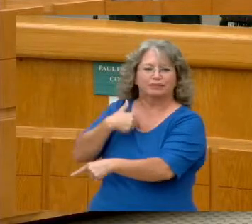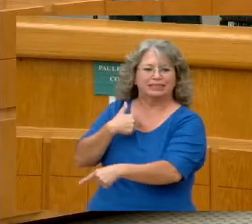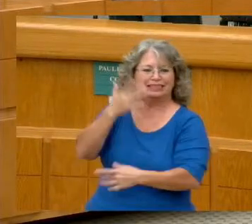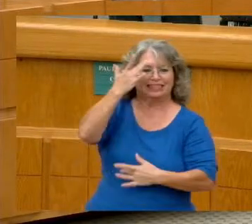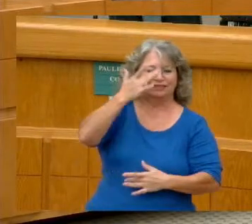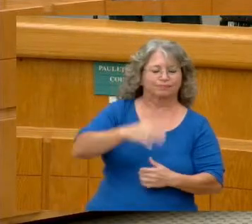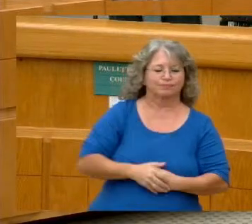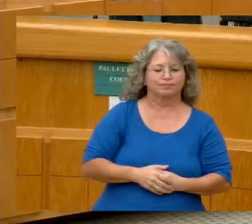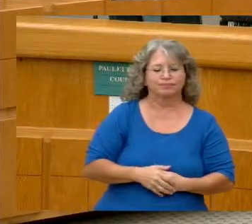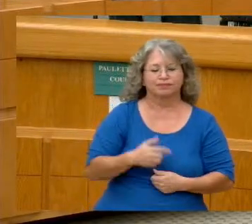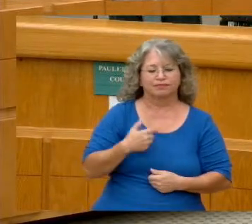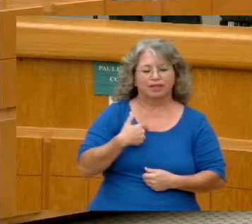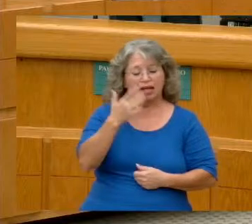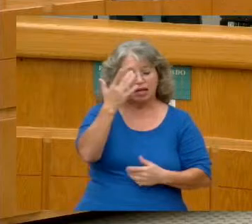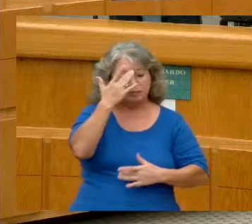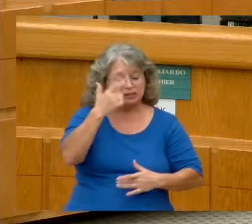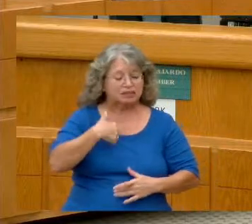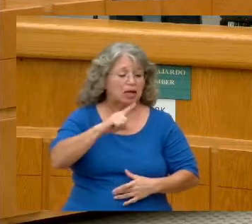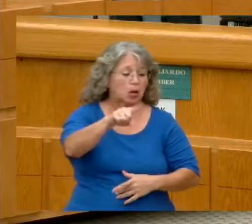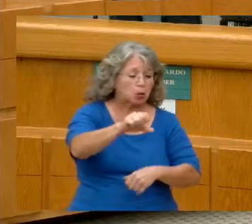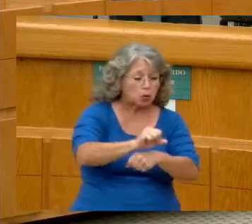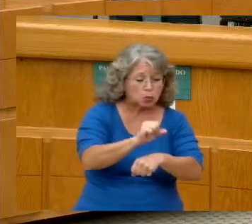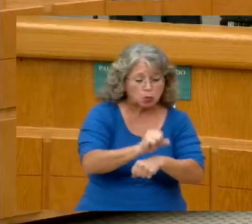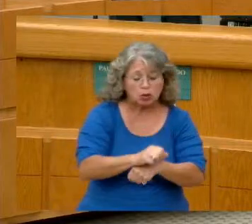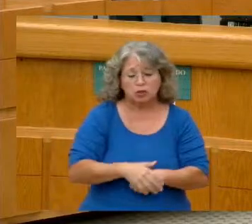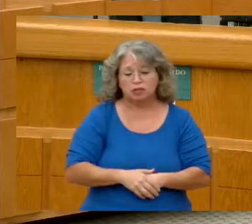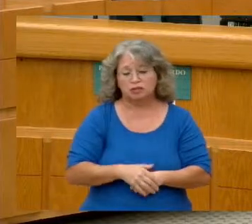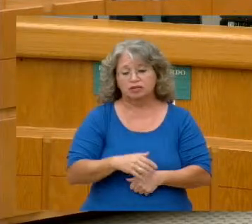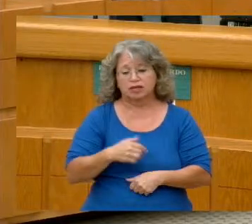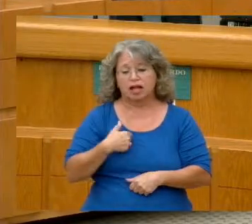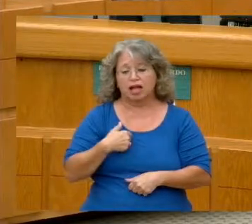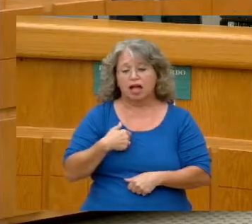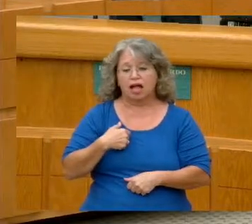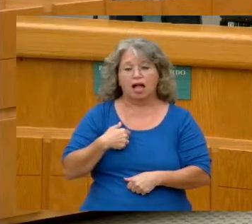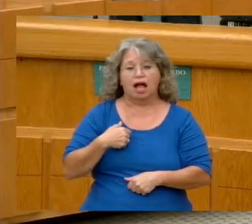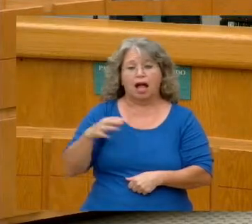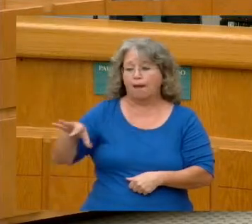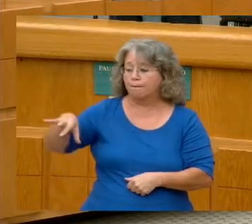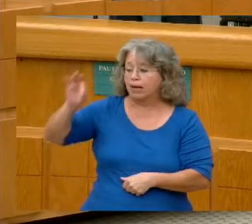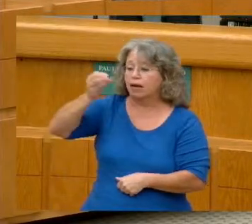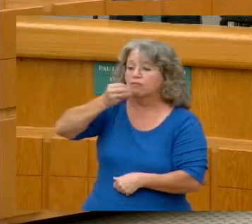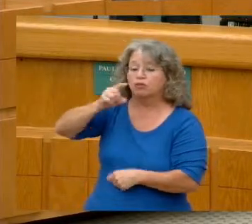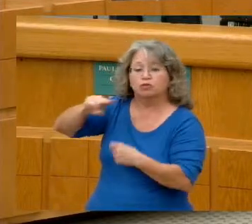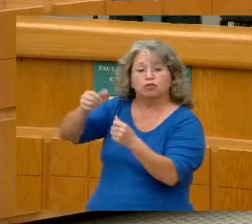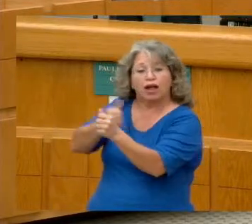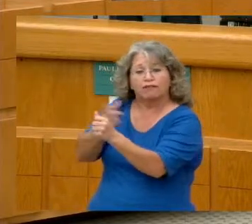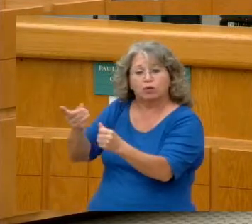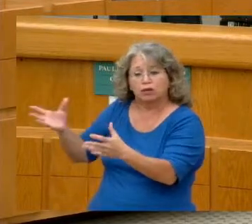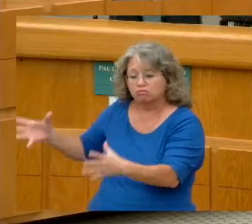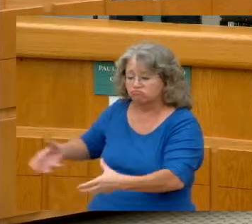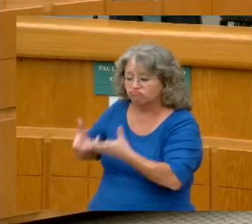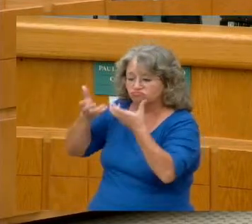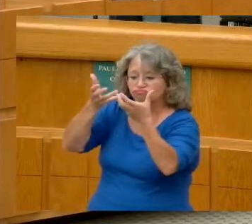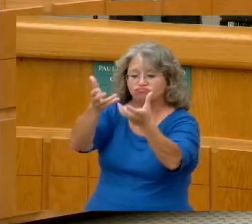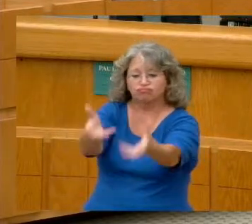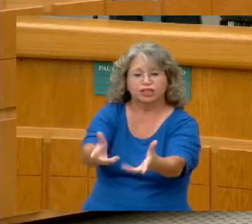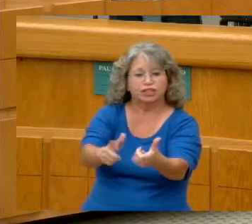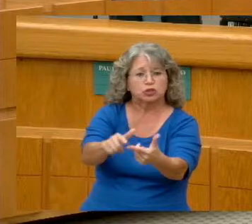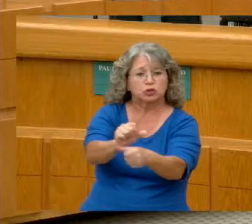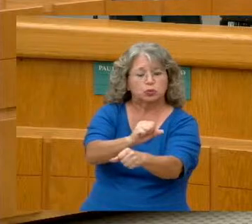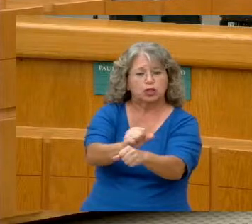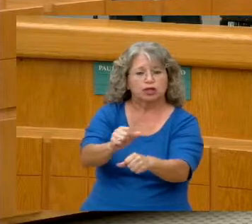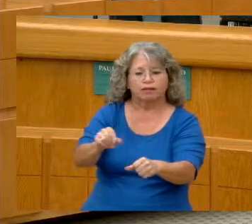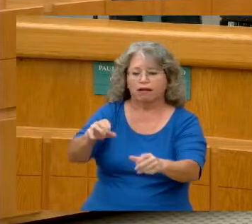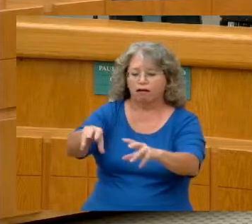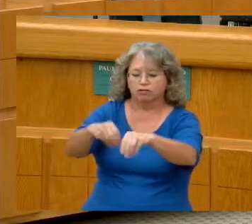I hand them the bag of food when I come back, and they open up the bag and then they eat the egg roll with their bare hands without washing their hands